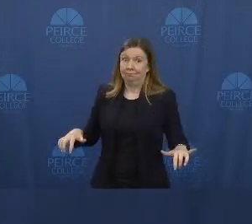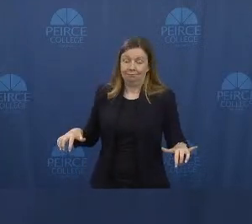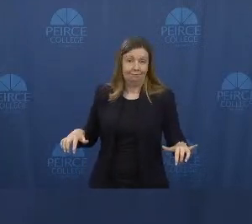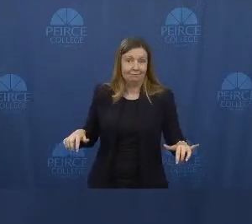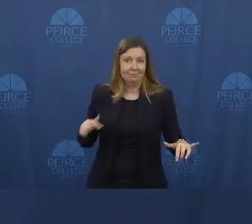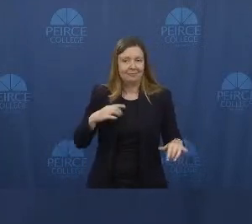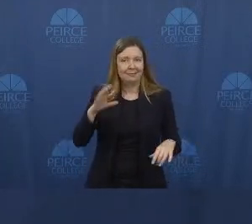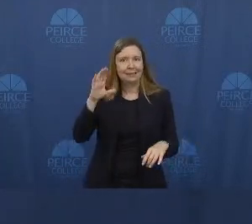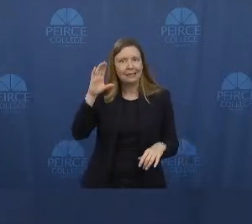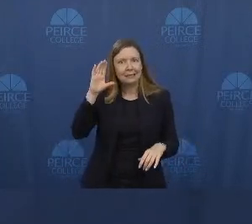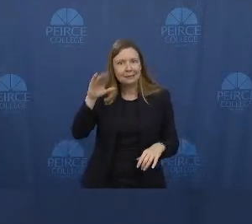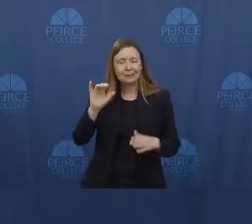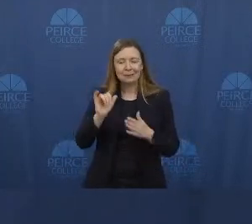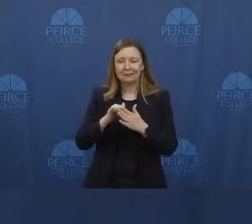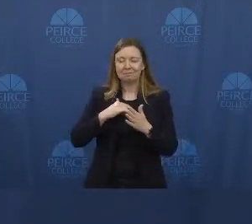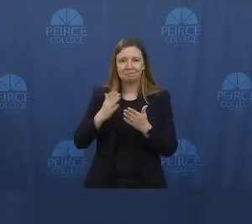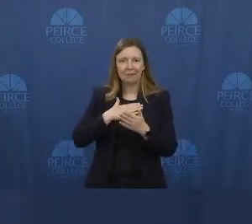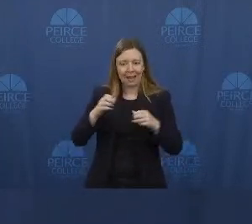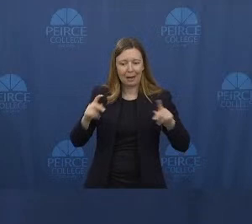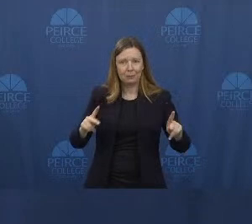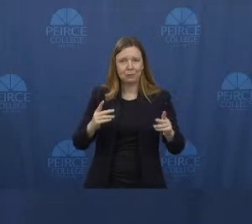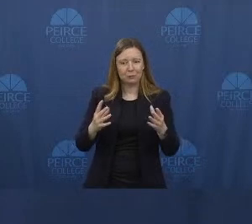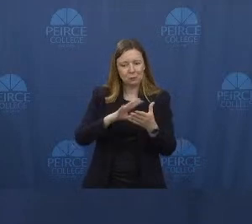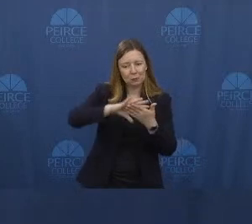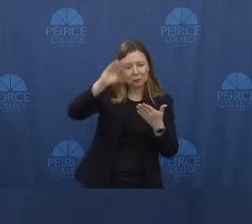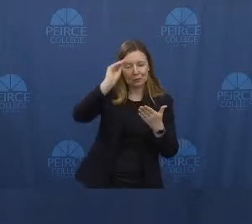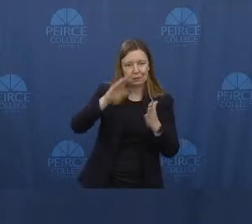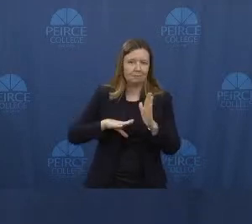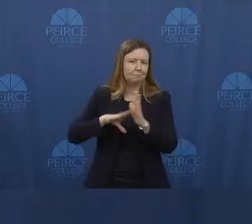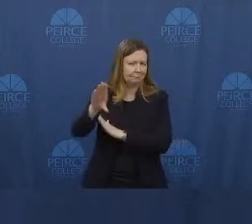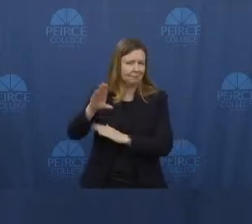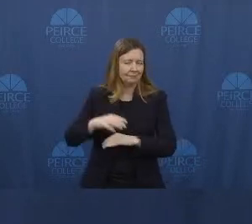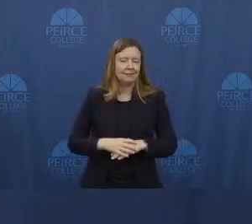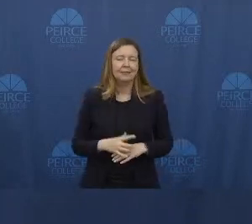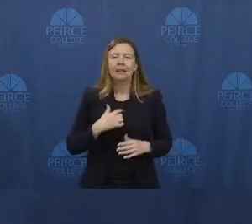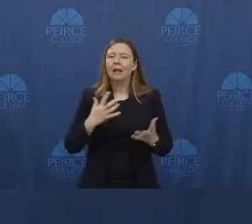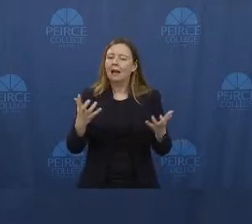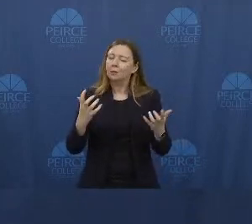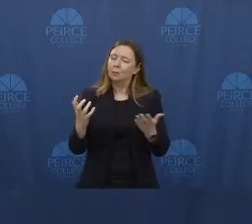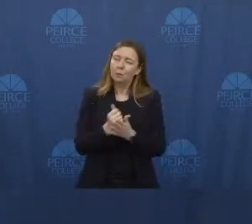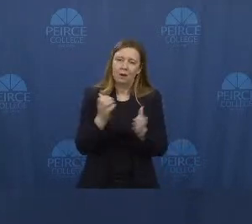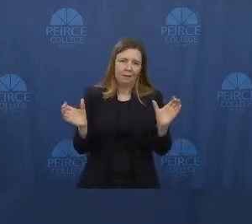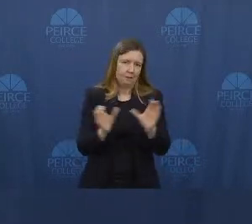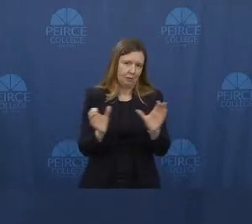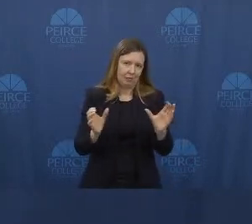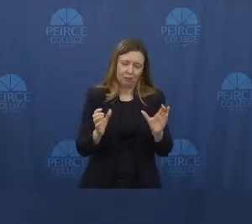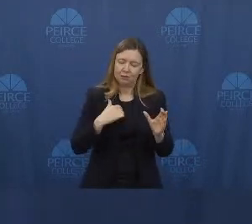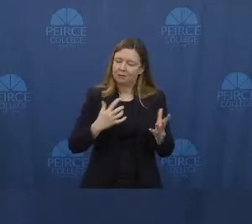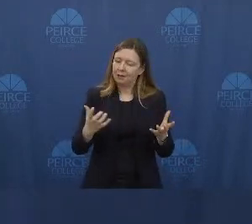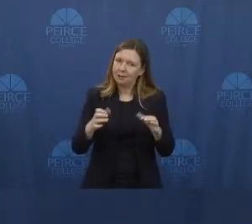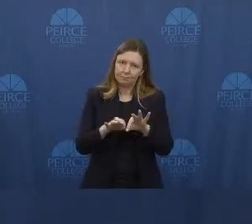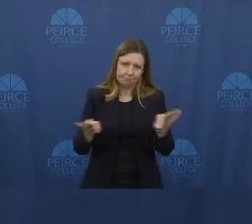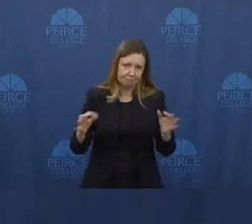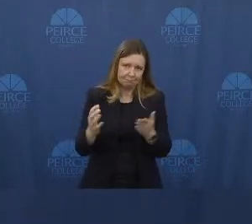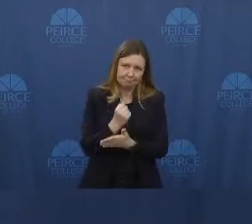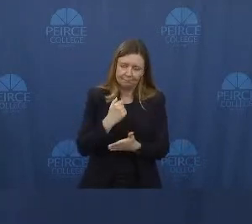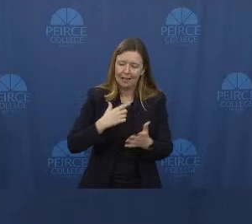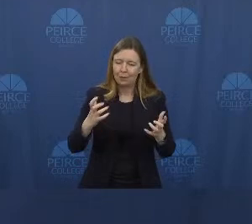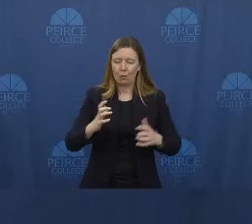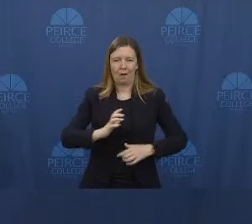I knew this was my opportunity to learn and grow. I wanted the credentials. I wanted to be